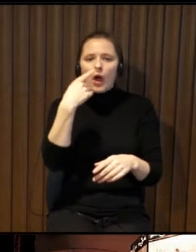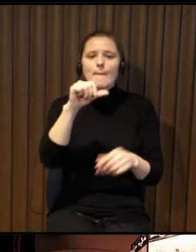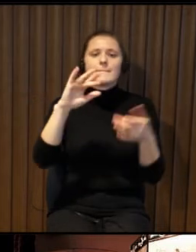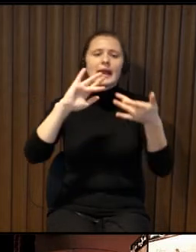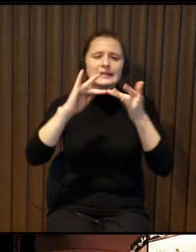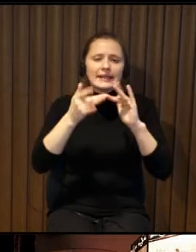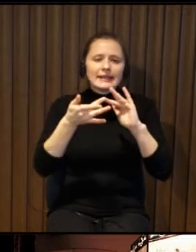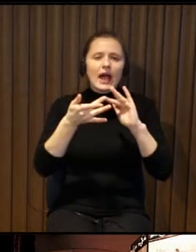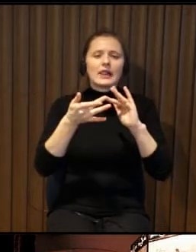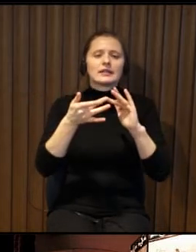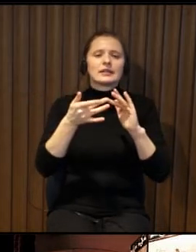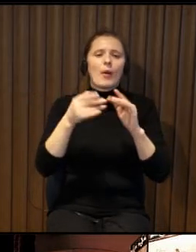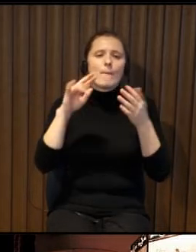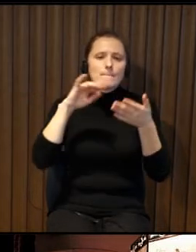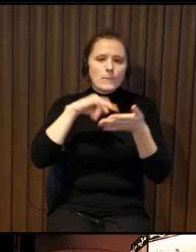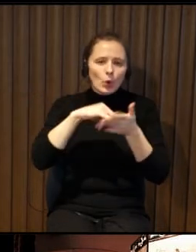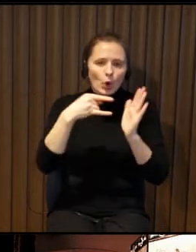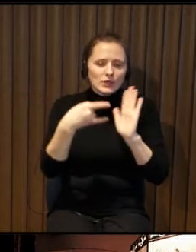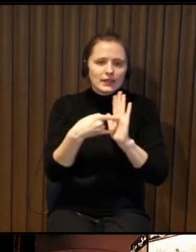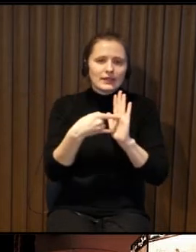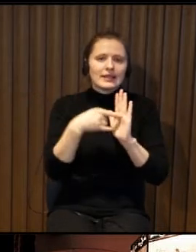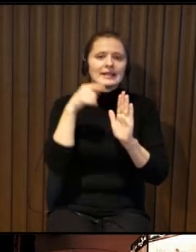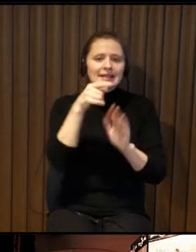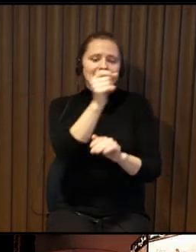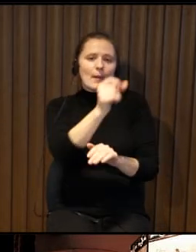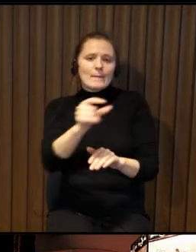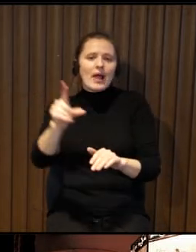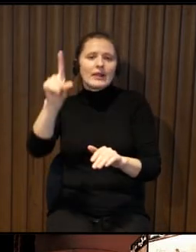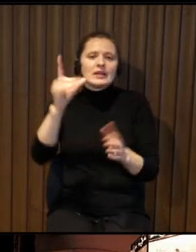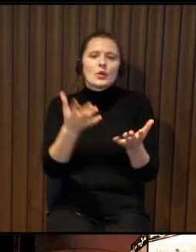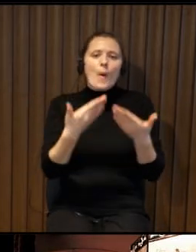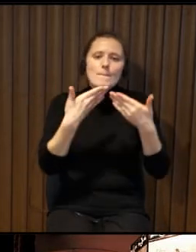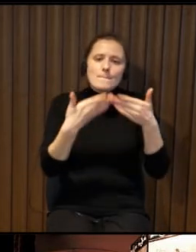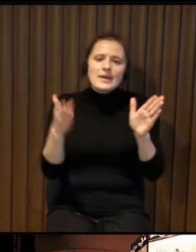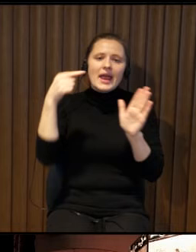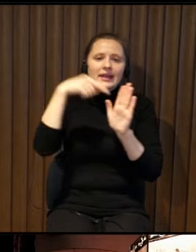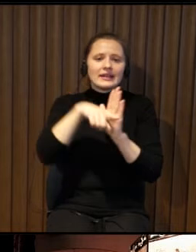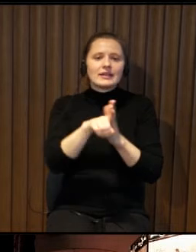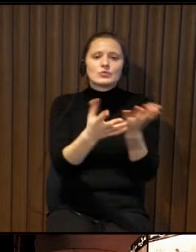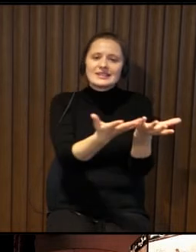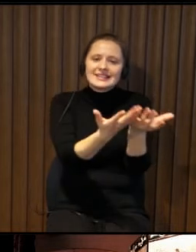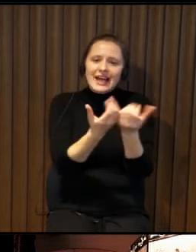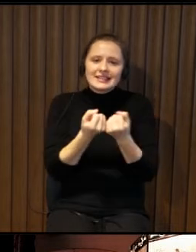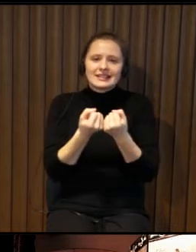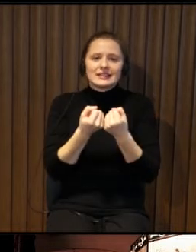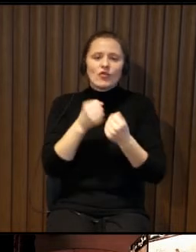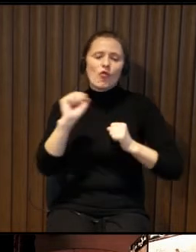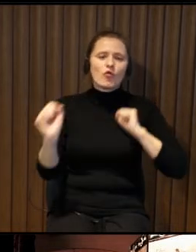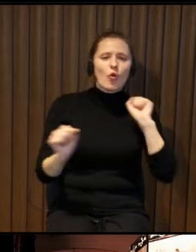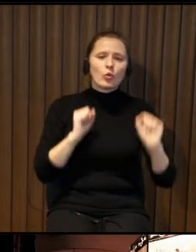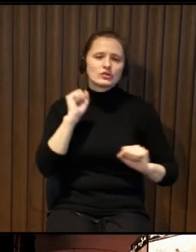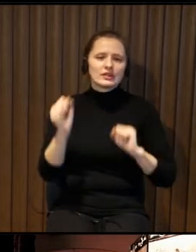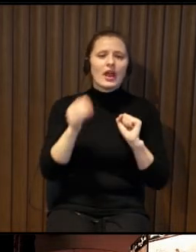functionality, and cost if you're in the middle. But the opposite is true if you're out at the outer edge. In terms